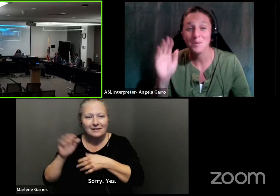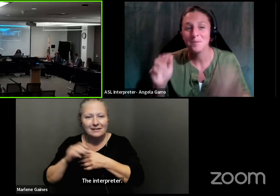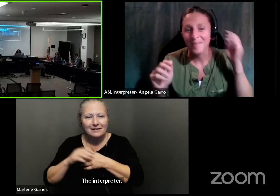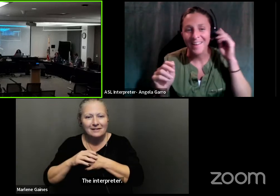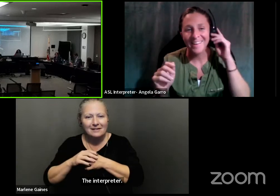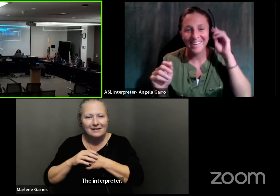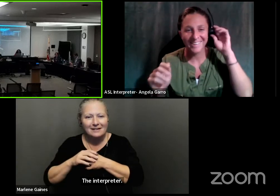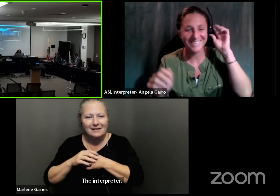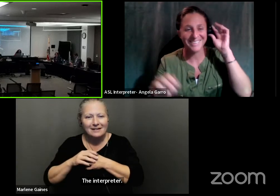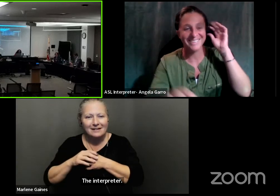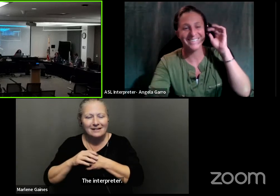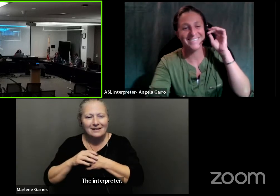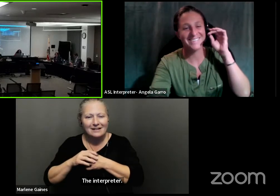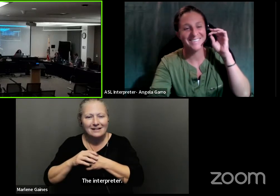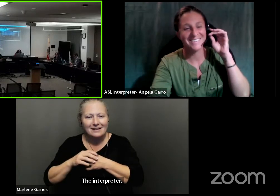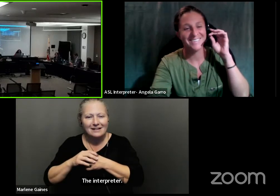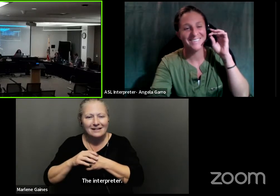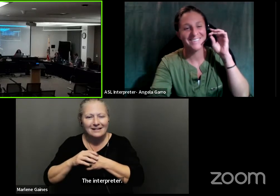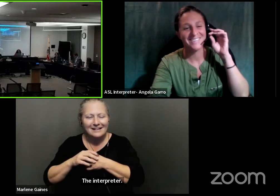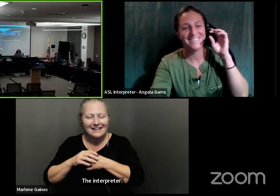Hi. Question.